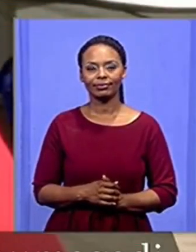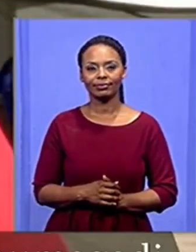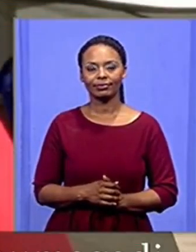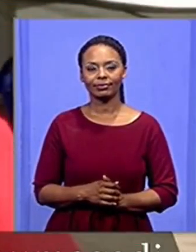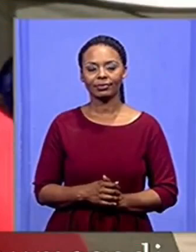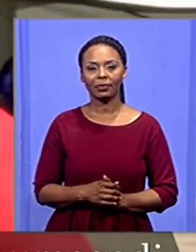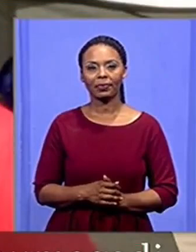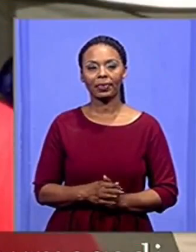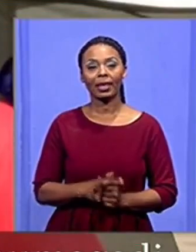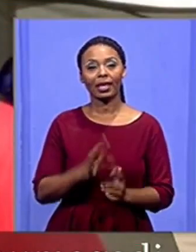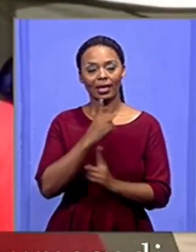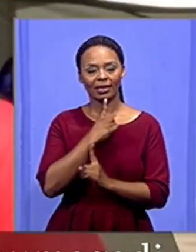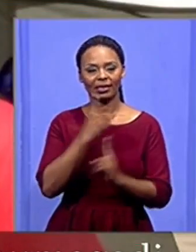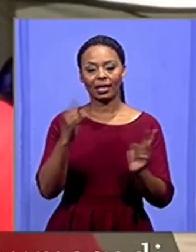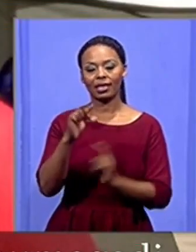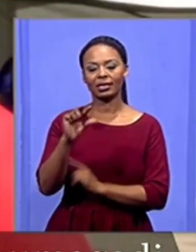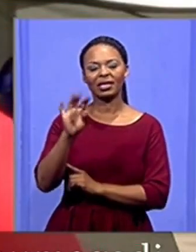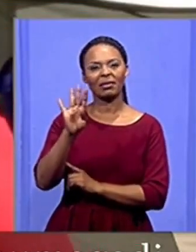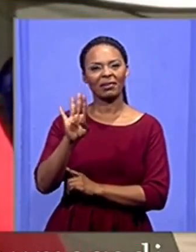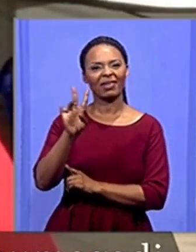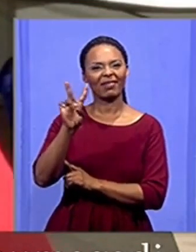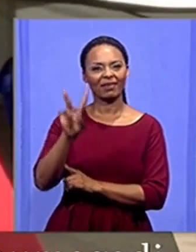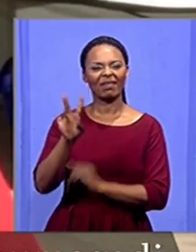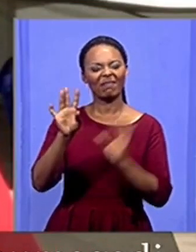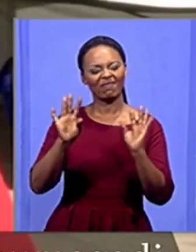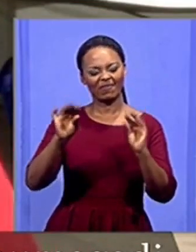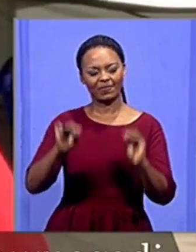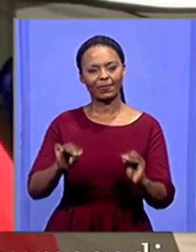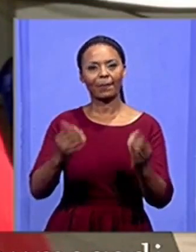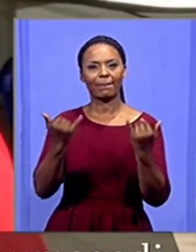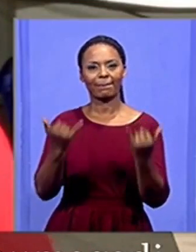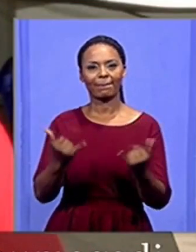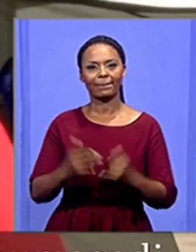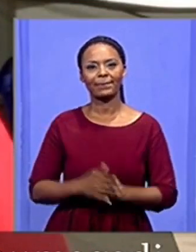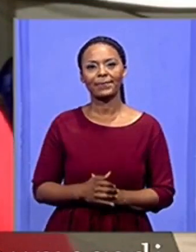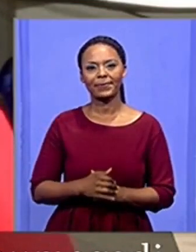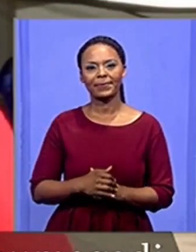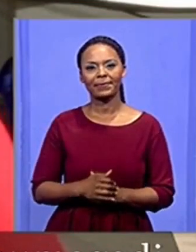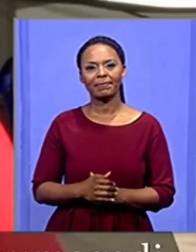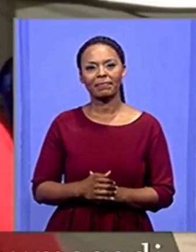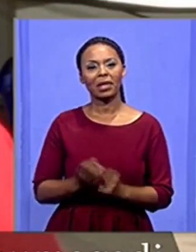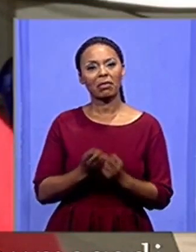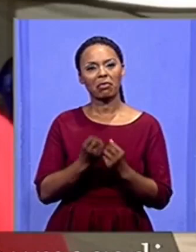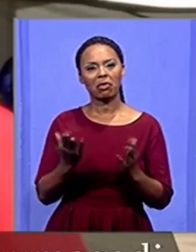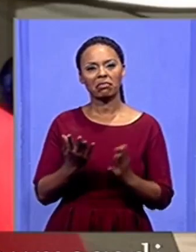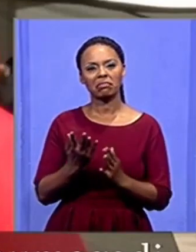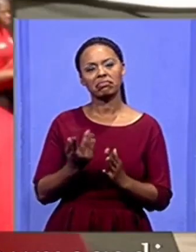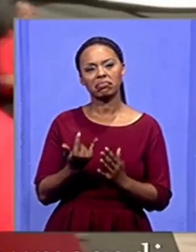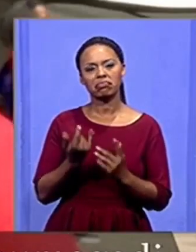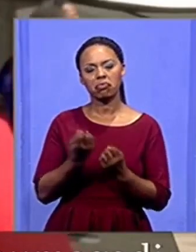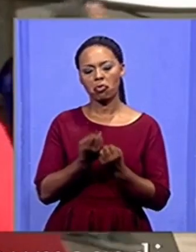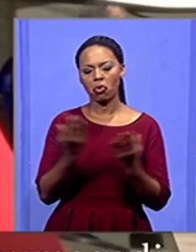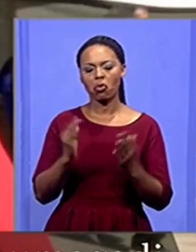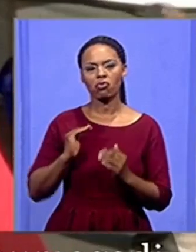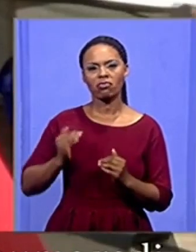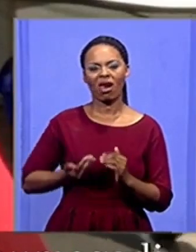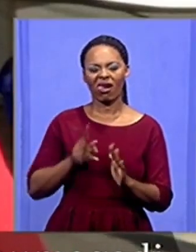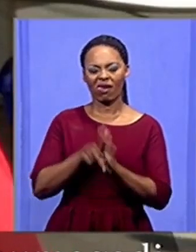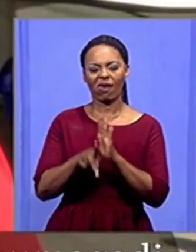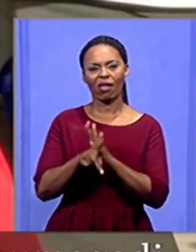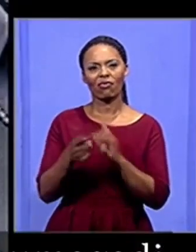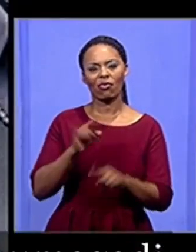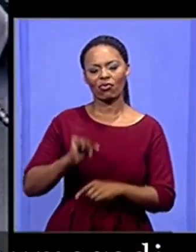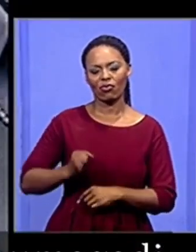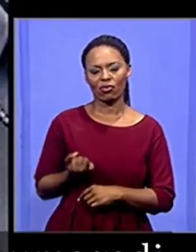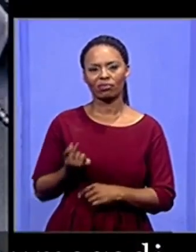We are saying no to GBV. We are fighting against the gender discrimination, women being killed by their husbands or